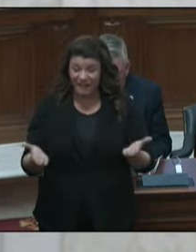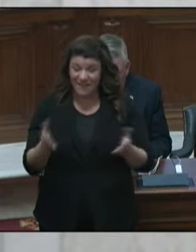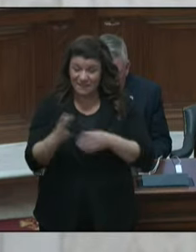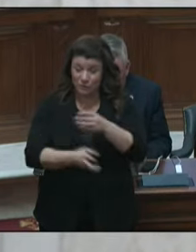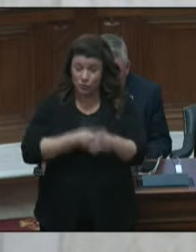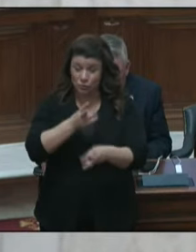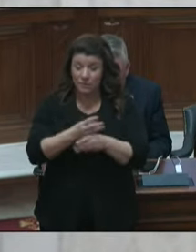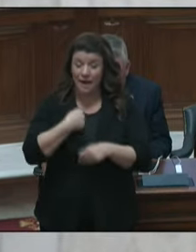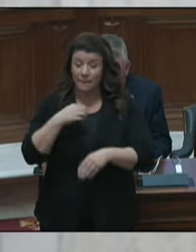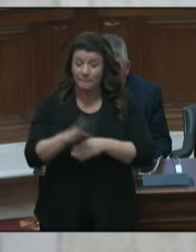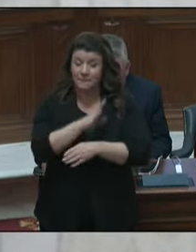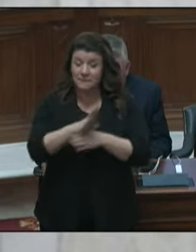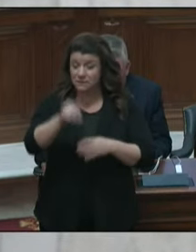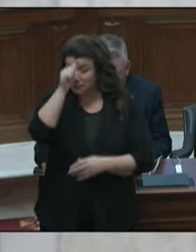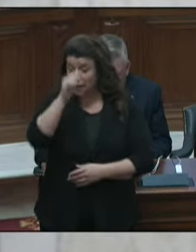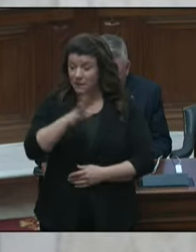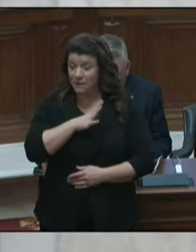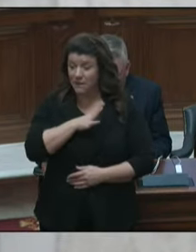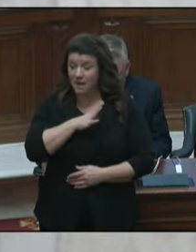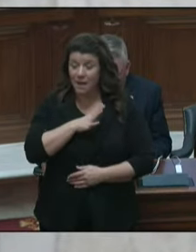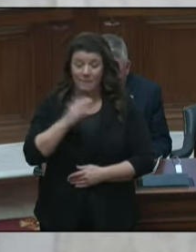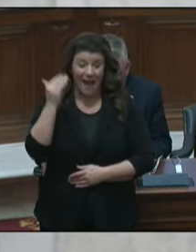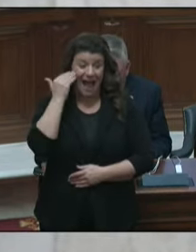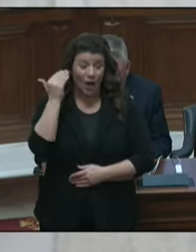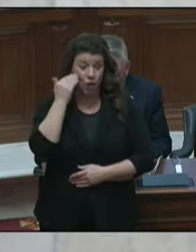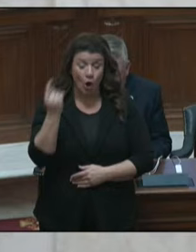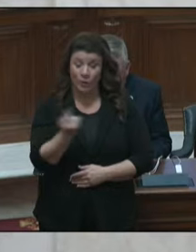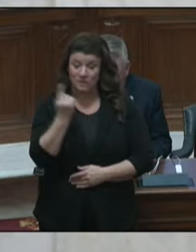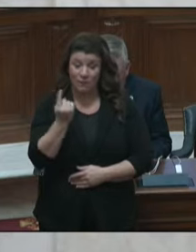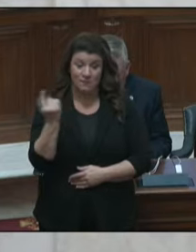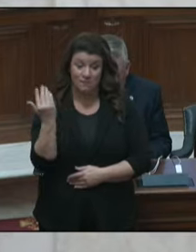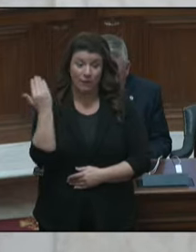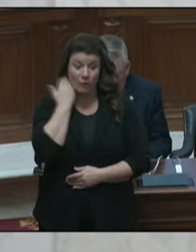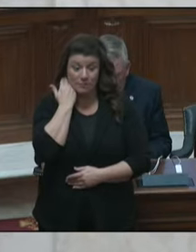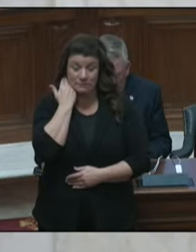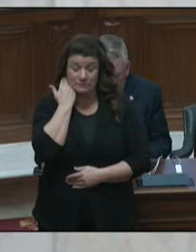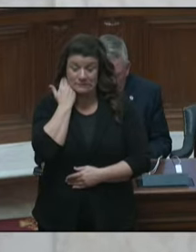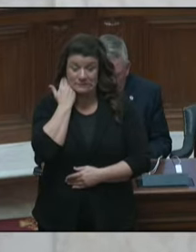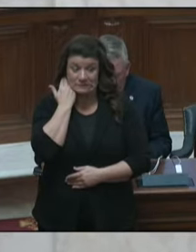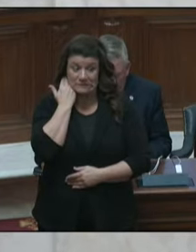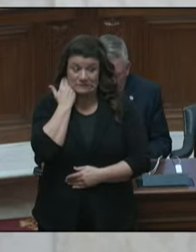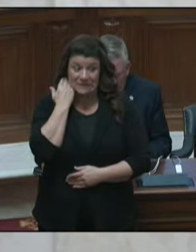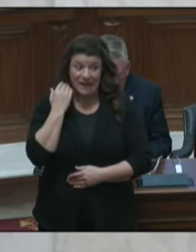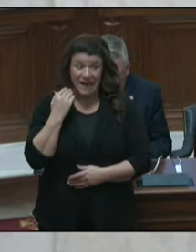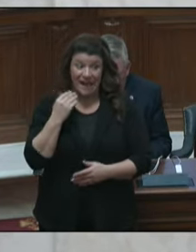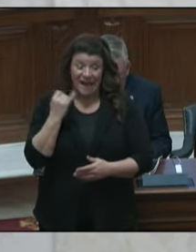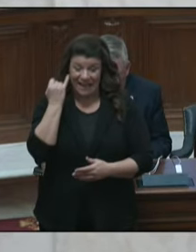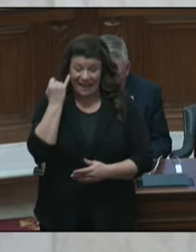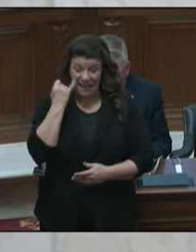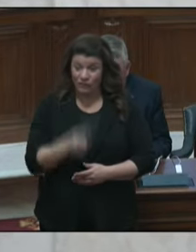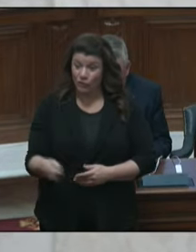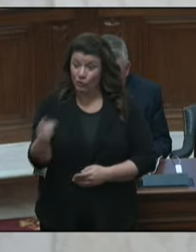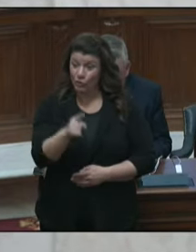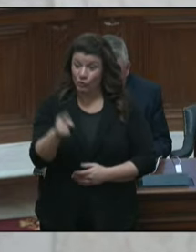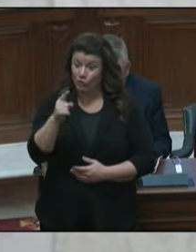guy, and I know when somebody's bankrupt, and if we weren't bankrupt, I'd tell you, you were crazy.